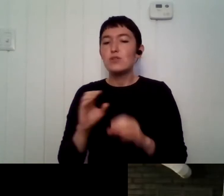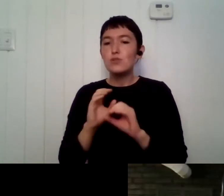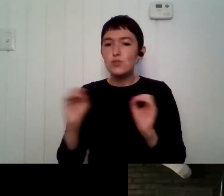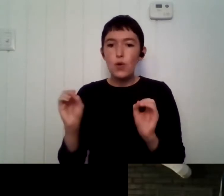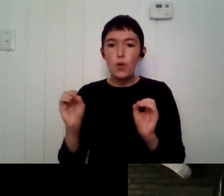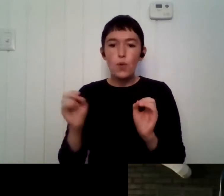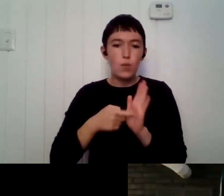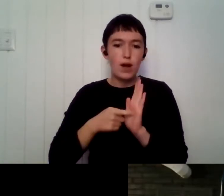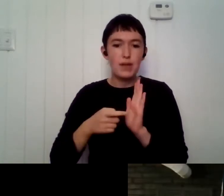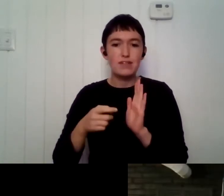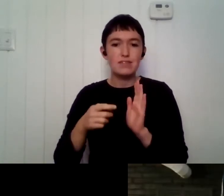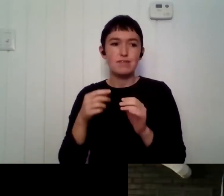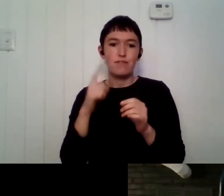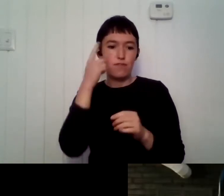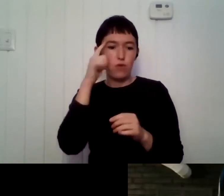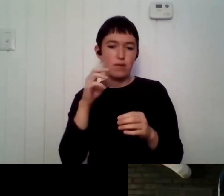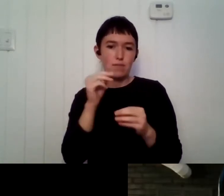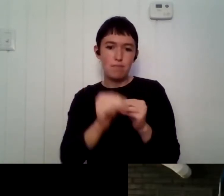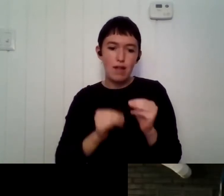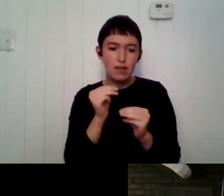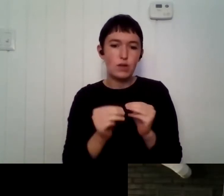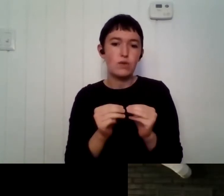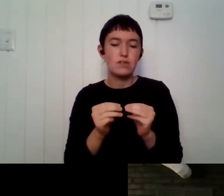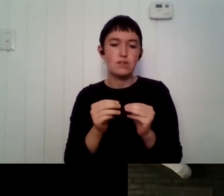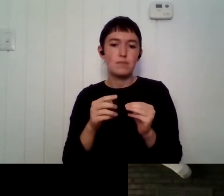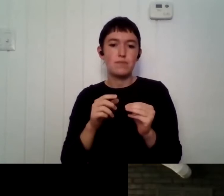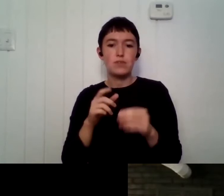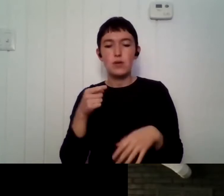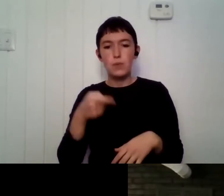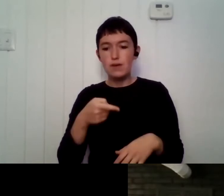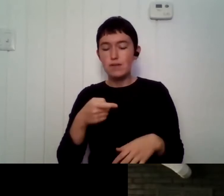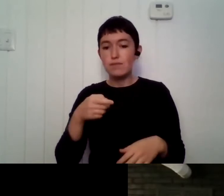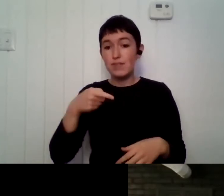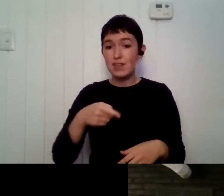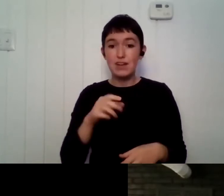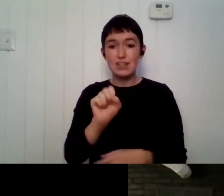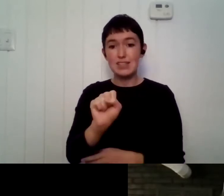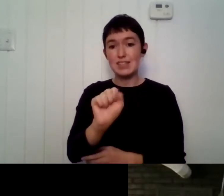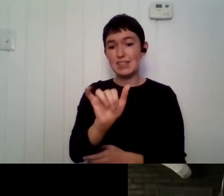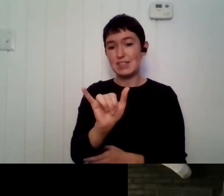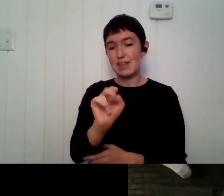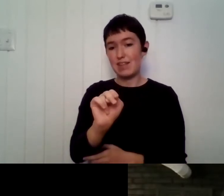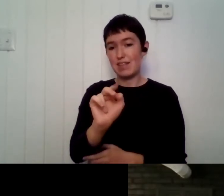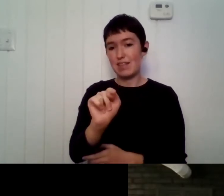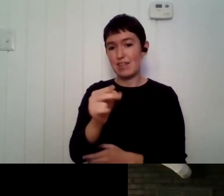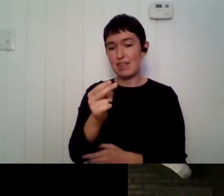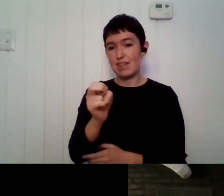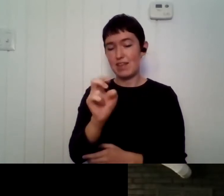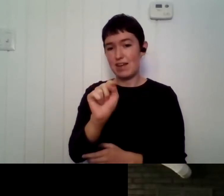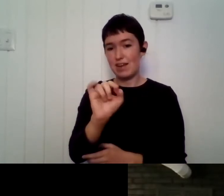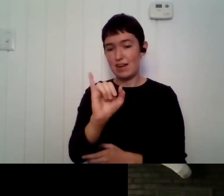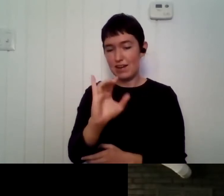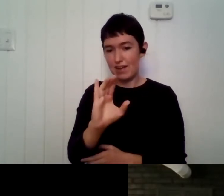the molecules that we're generating are actually synthetically accessible. So there's no guarantee you can actually make them in the lab, and that's kind of a